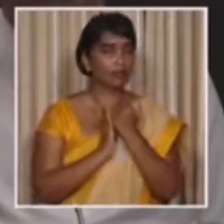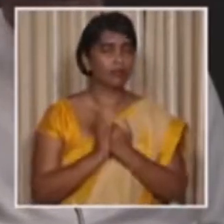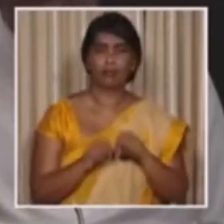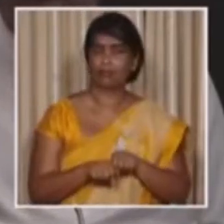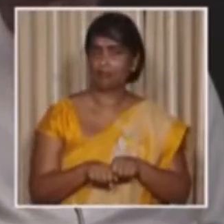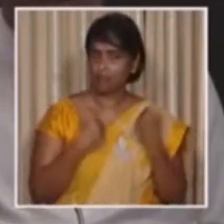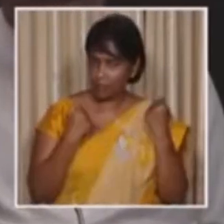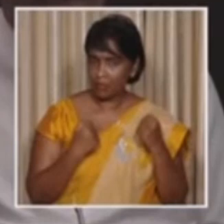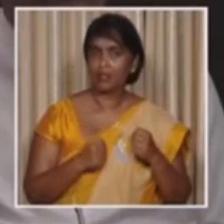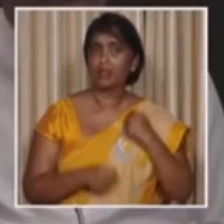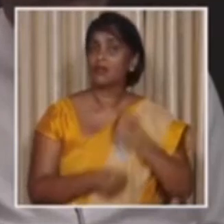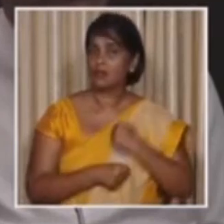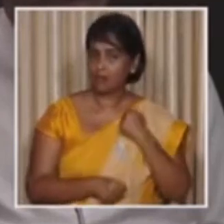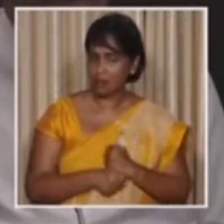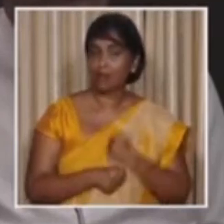majority